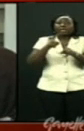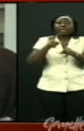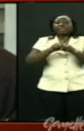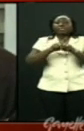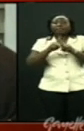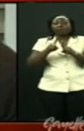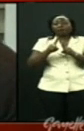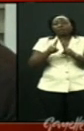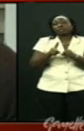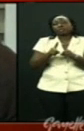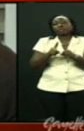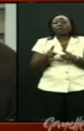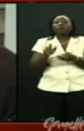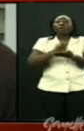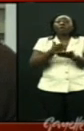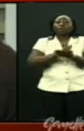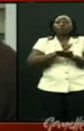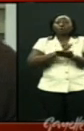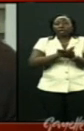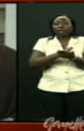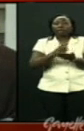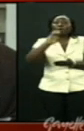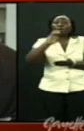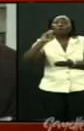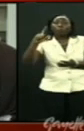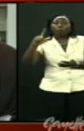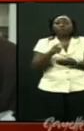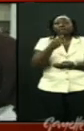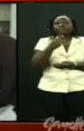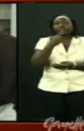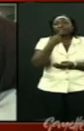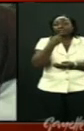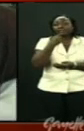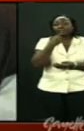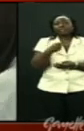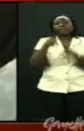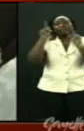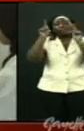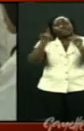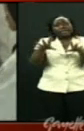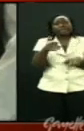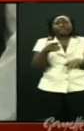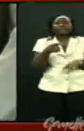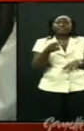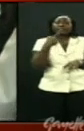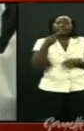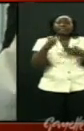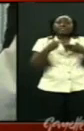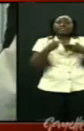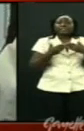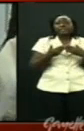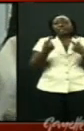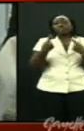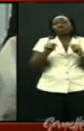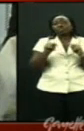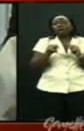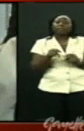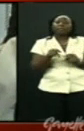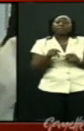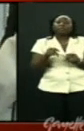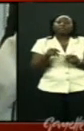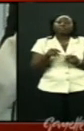oil. Produced at the University of East Anglia's Low Carbon Innovation Centre, a quick and easy way to cut carbon emissions, according